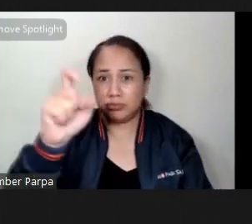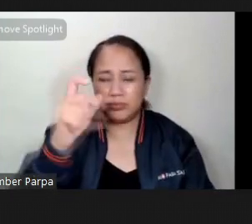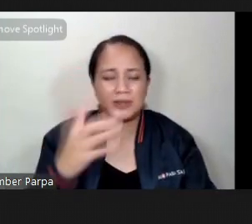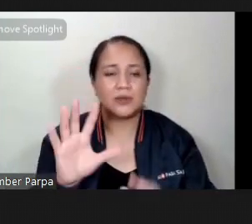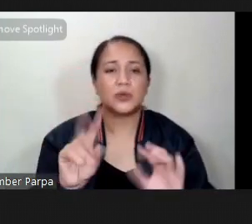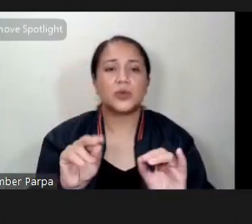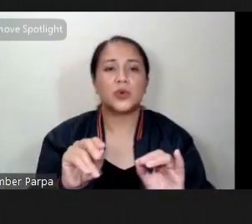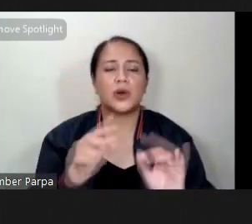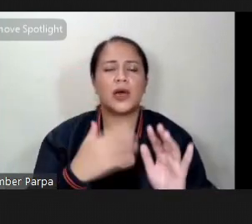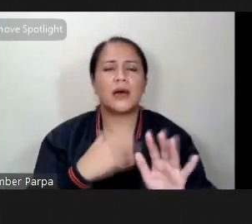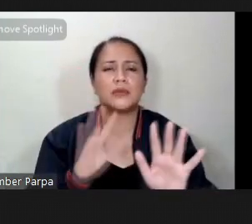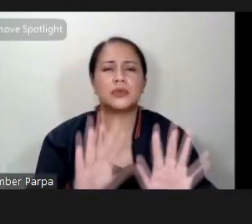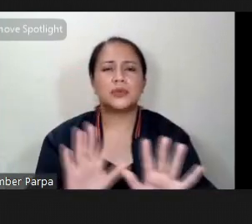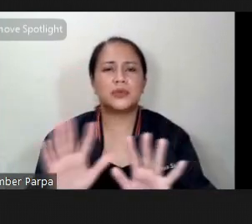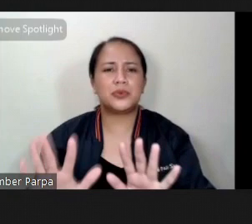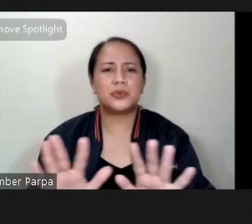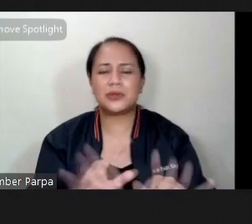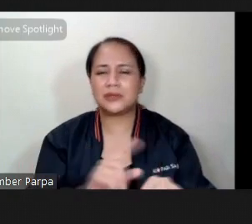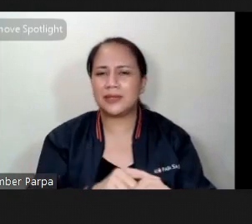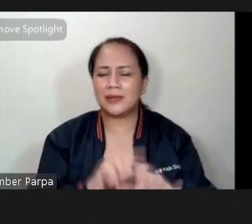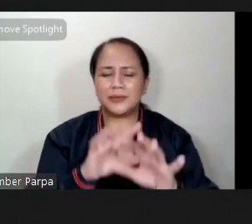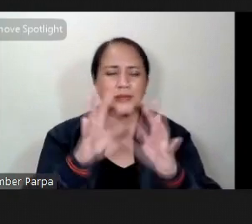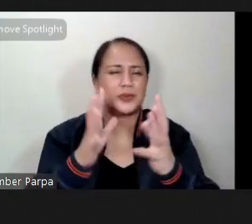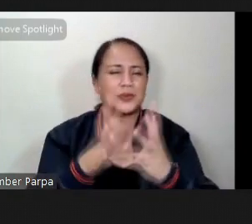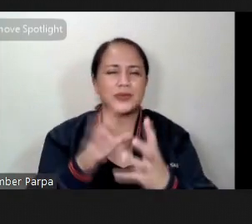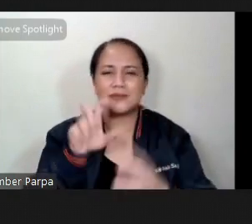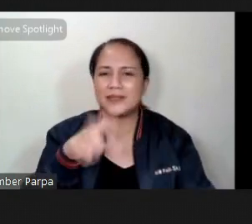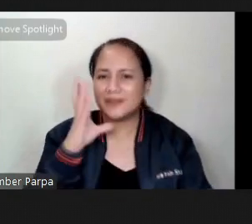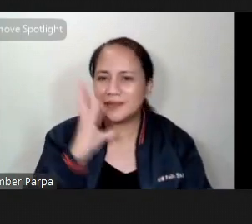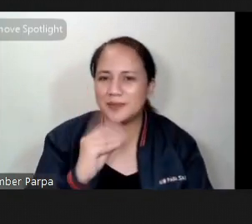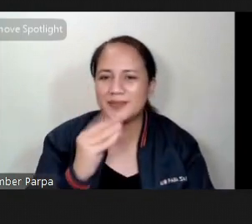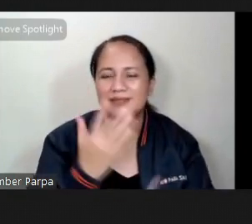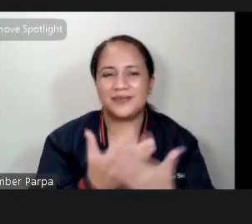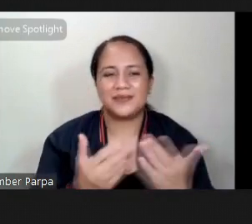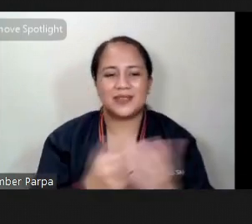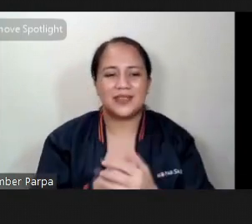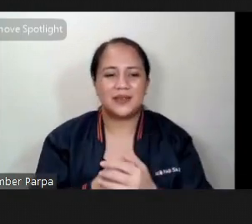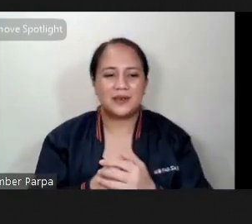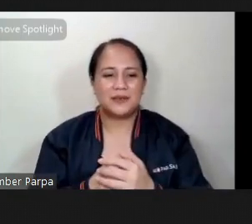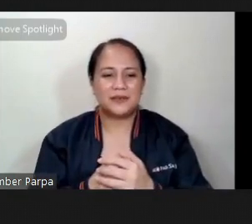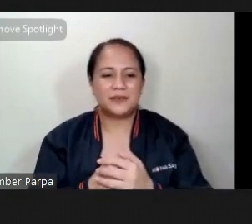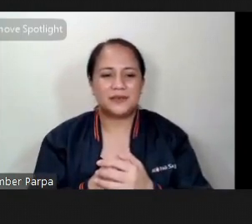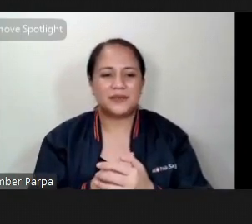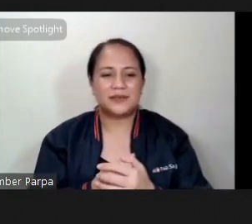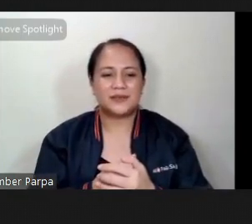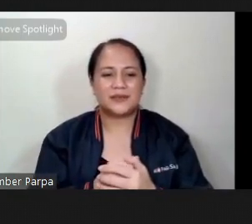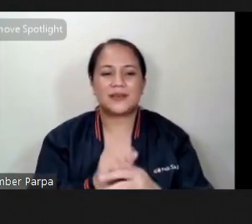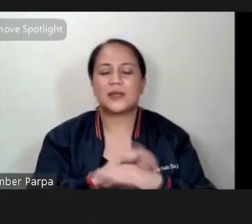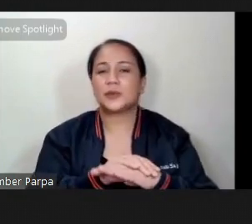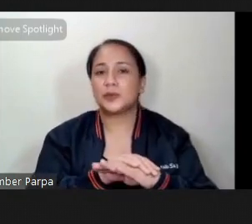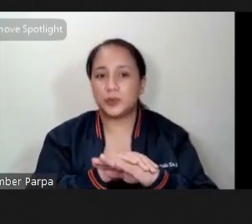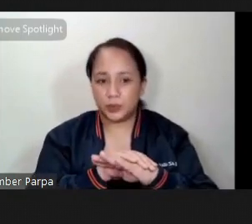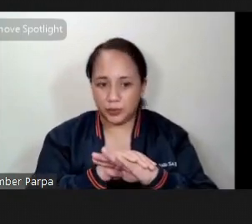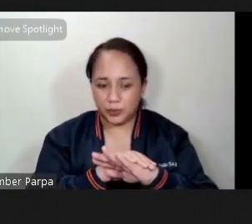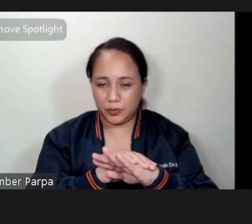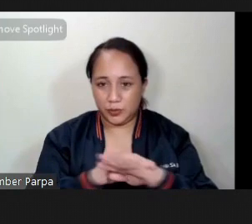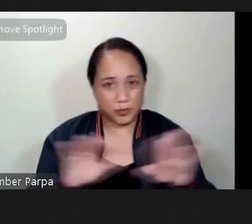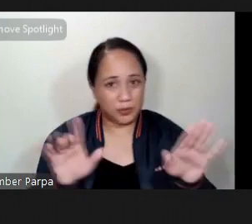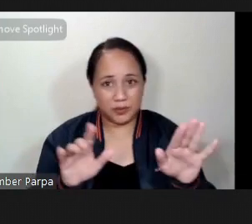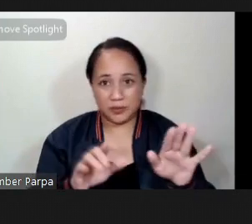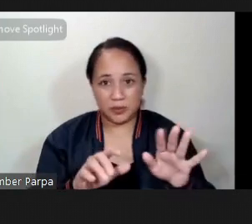have all the time in the world to experience things. You don't have to experience everything now at